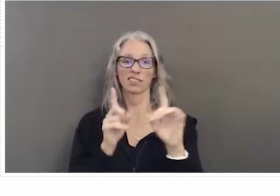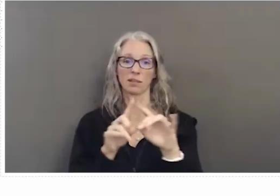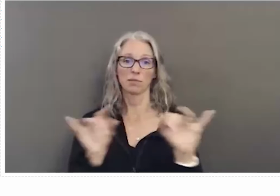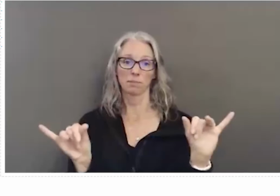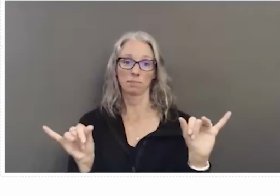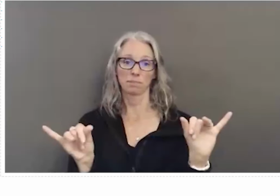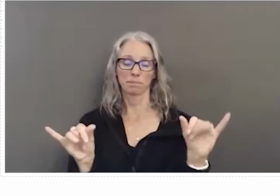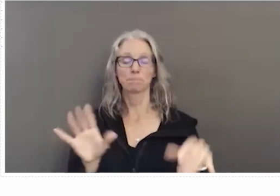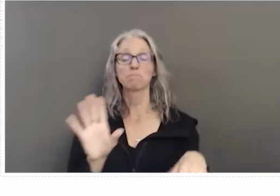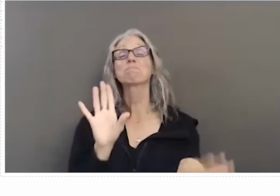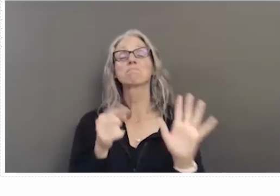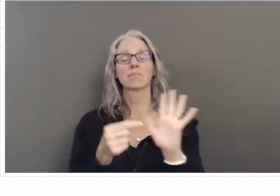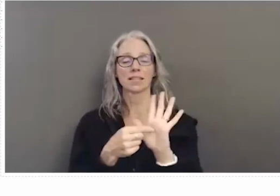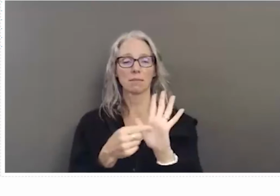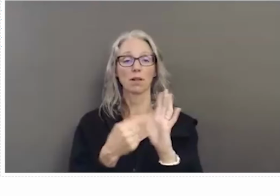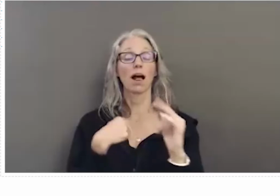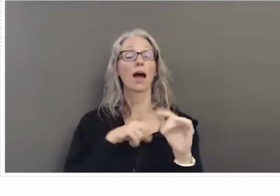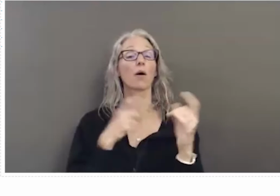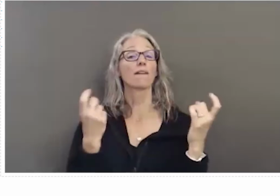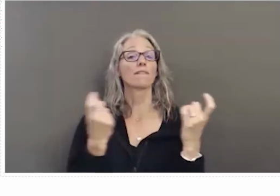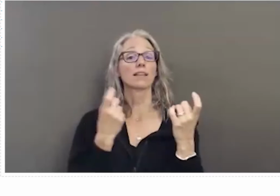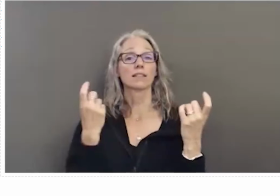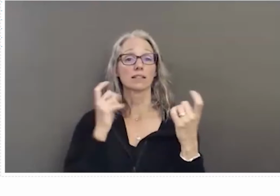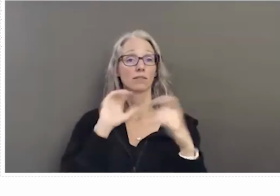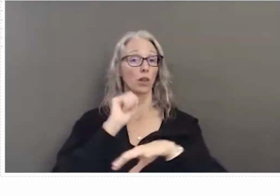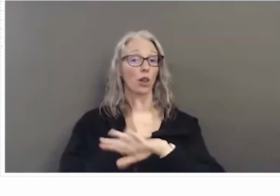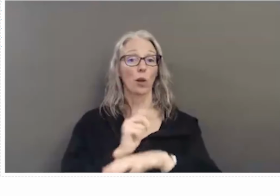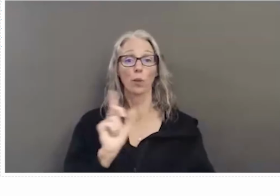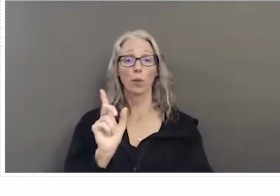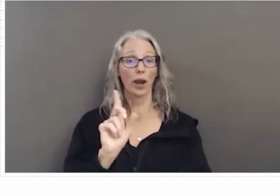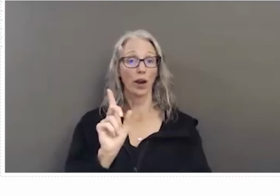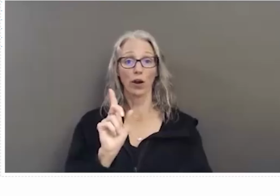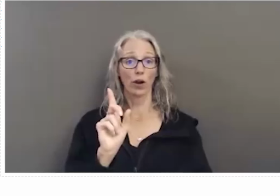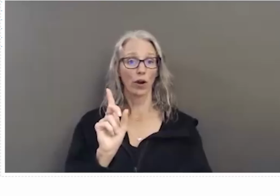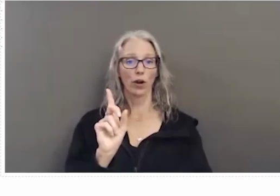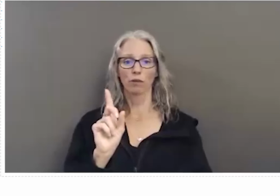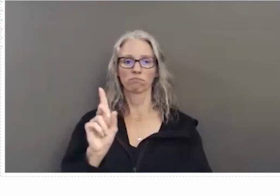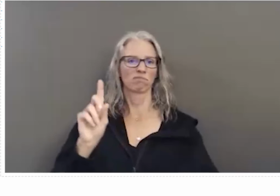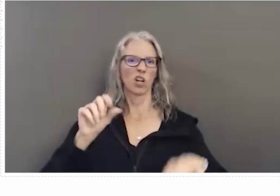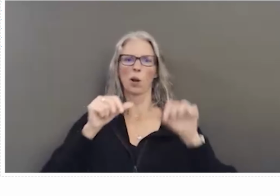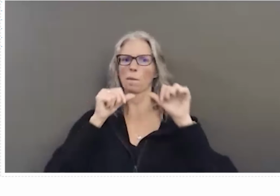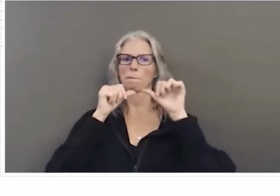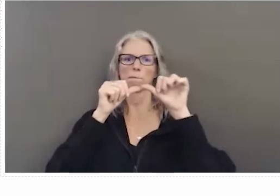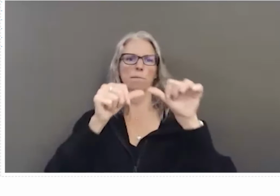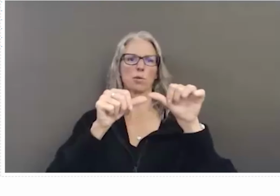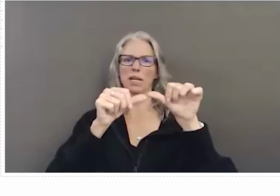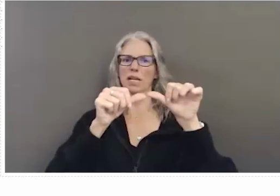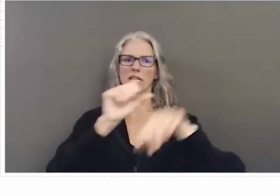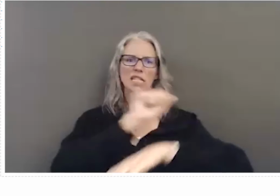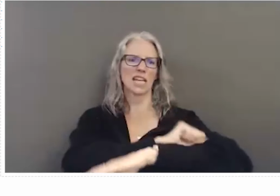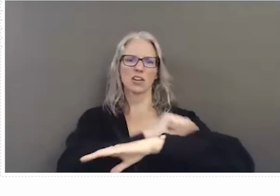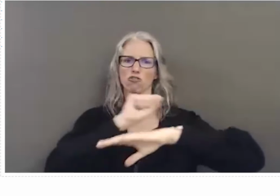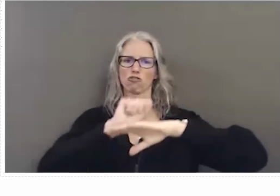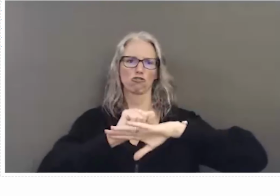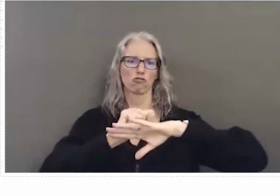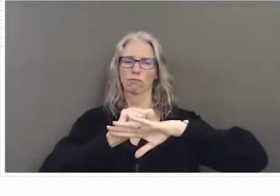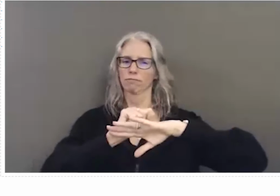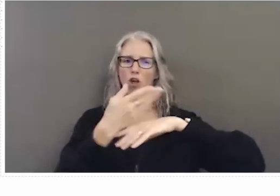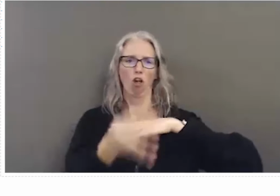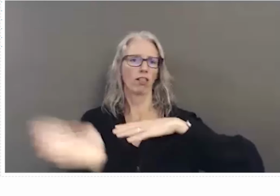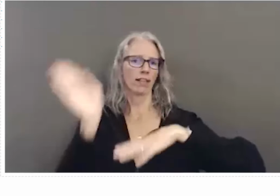For example, our festival site is entirely permanent infrastructure for the most part. Like, our stages are built and exist all year round. We